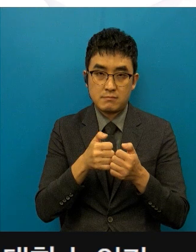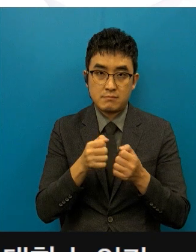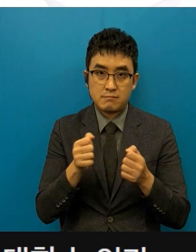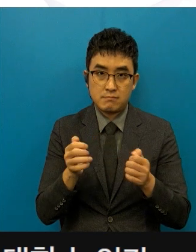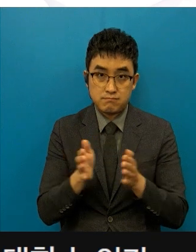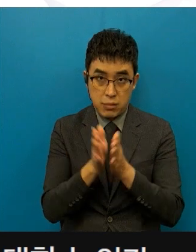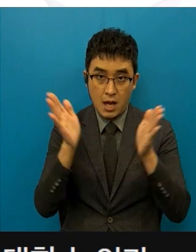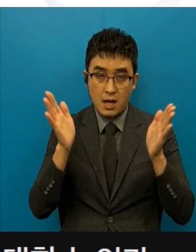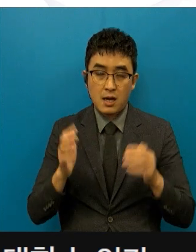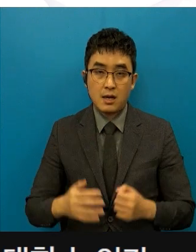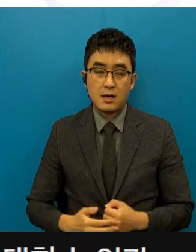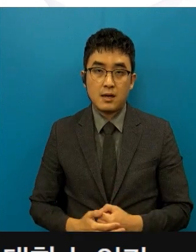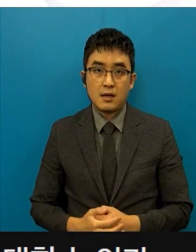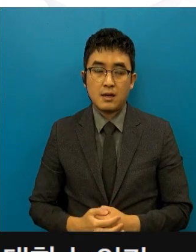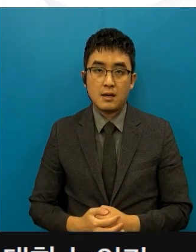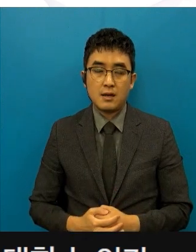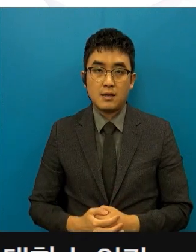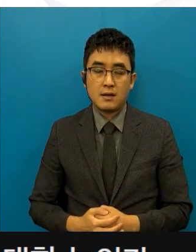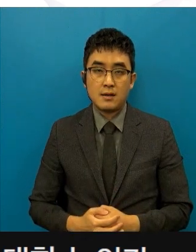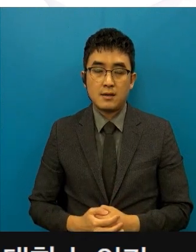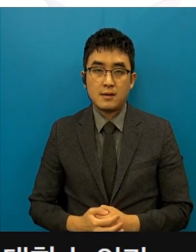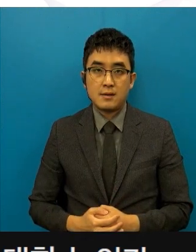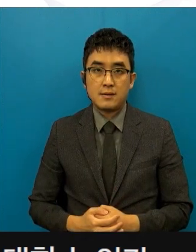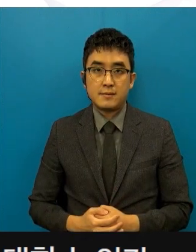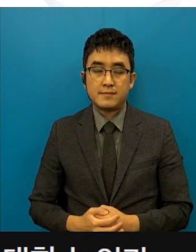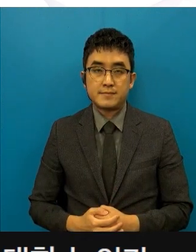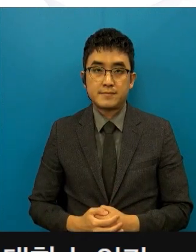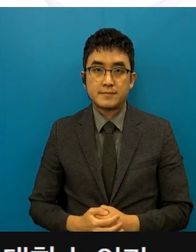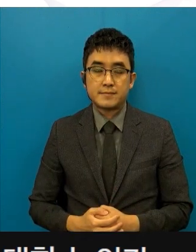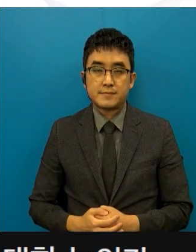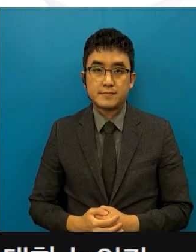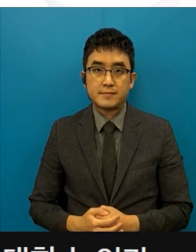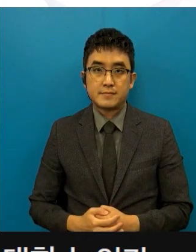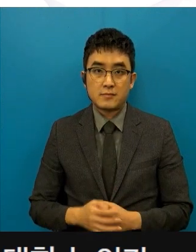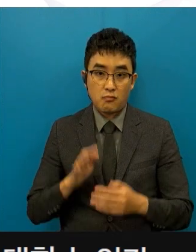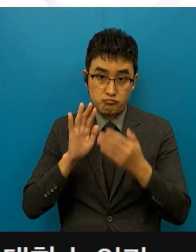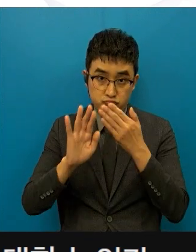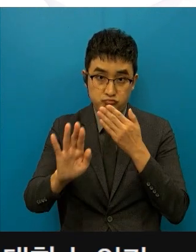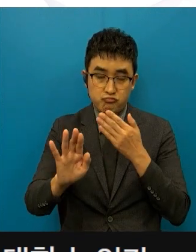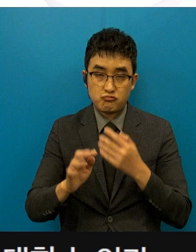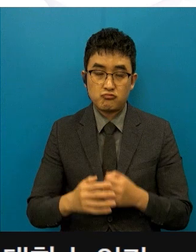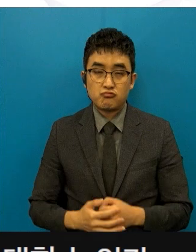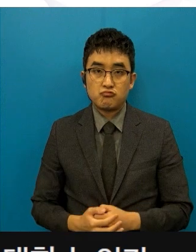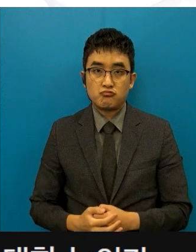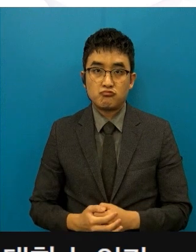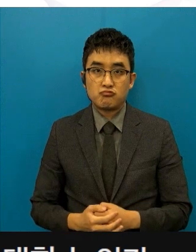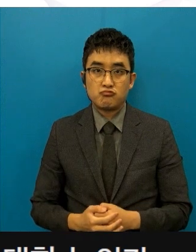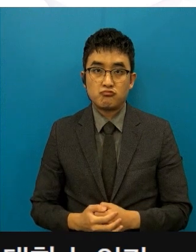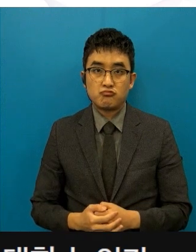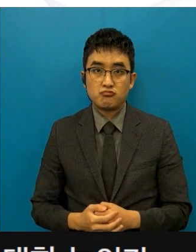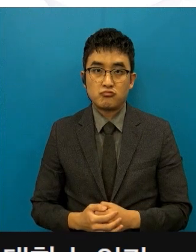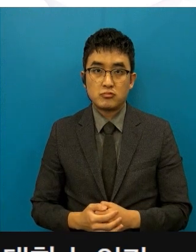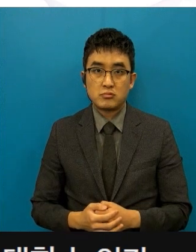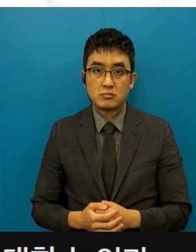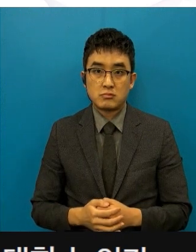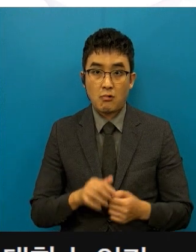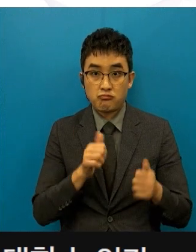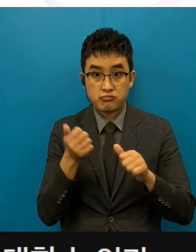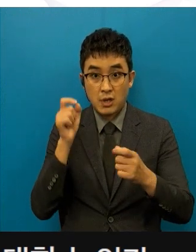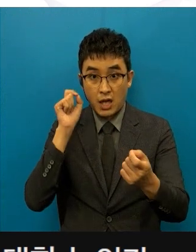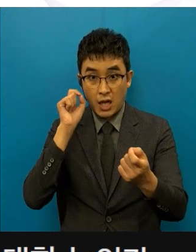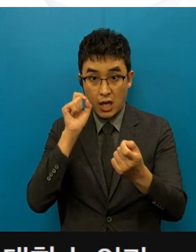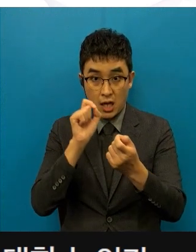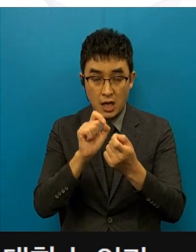stage has been consistently raised since the year 2000. In 2008,